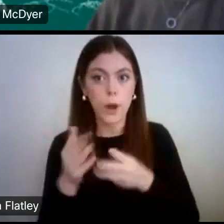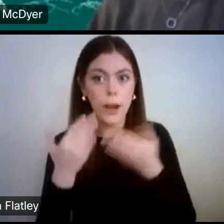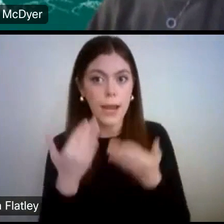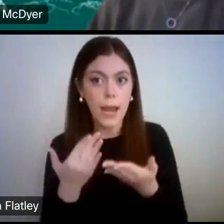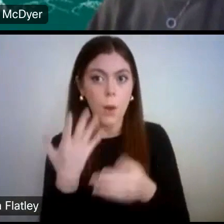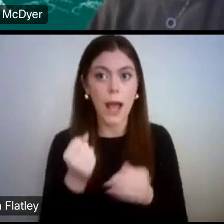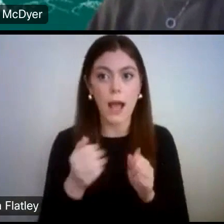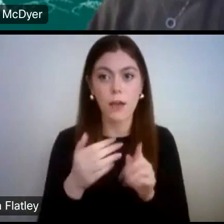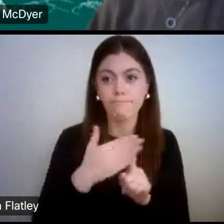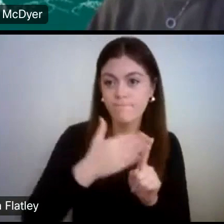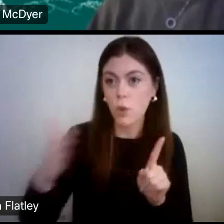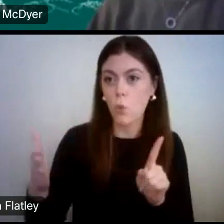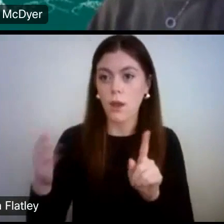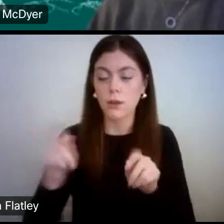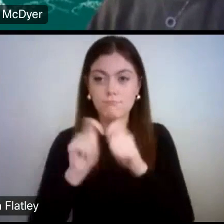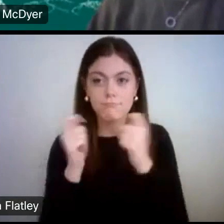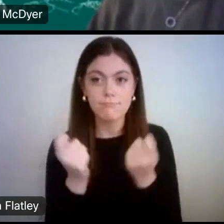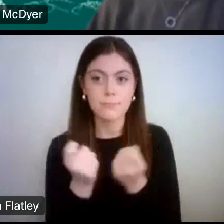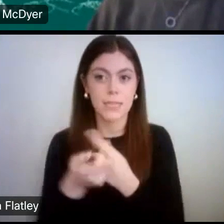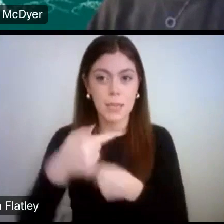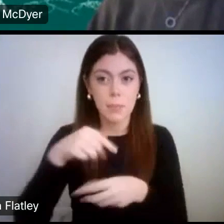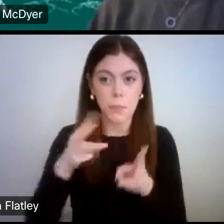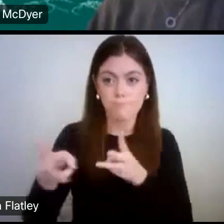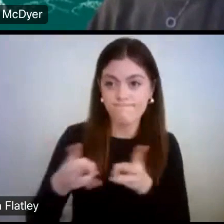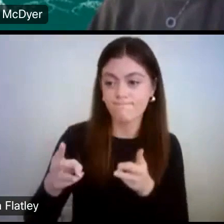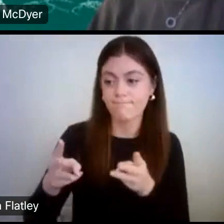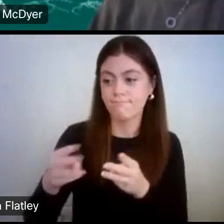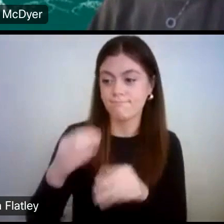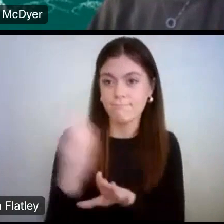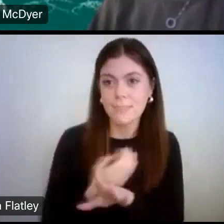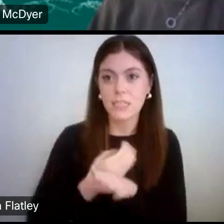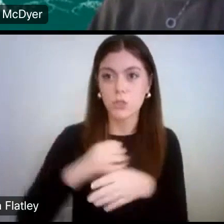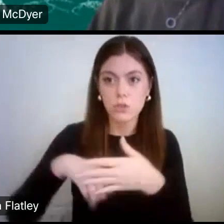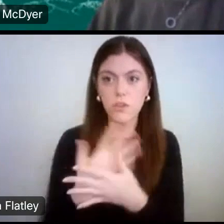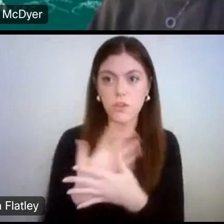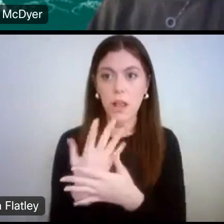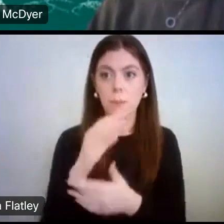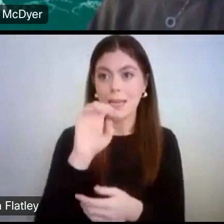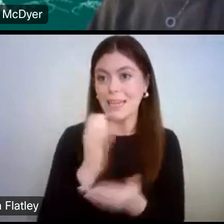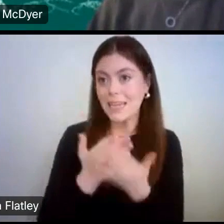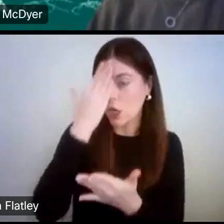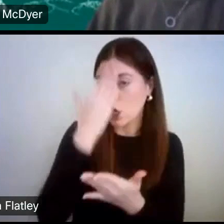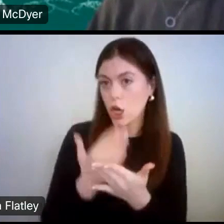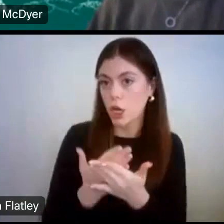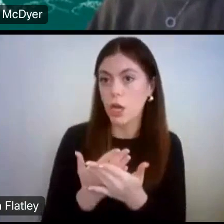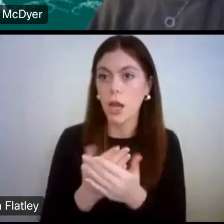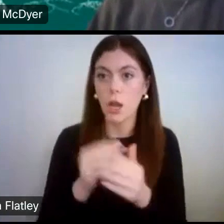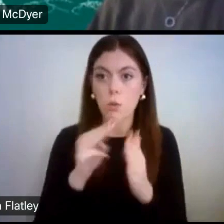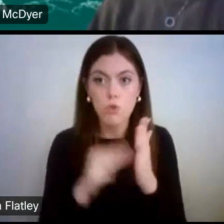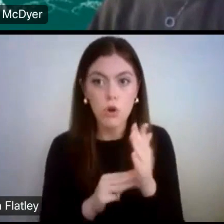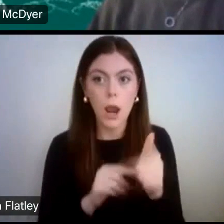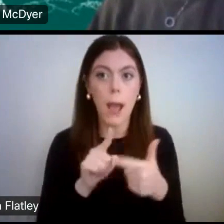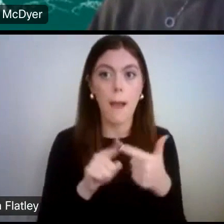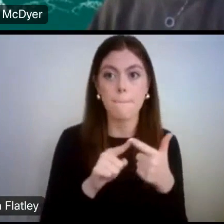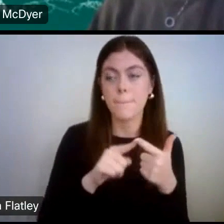group within the team. Angela and colleagues will be developing an e-learning program, and we have a wider comms plan and so